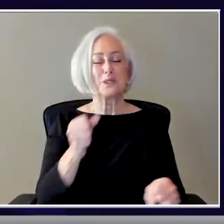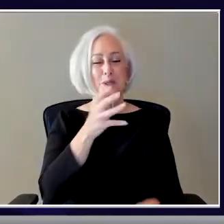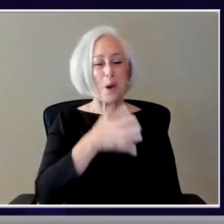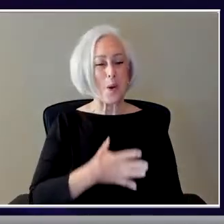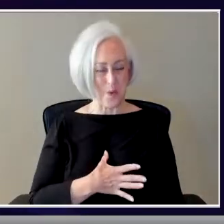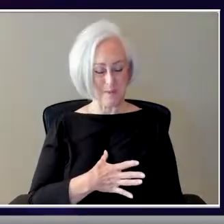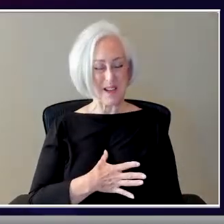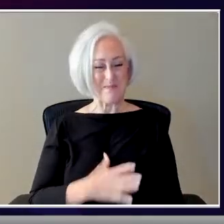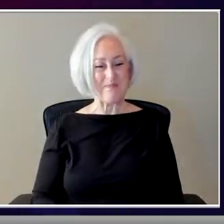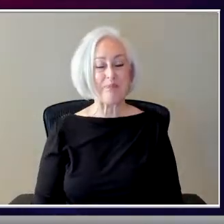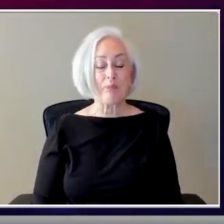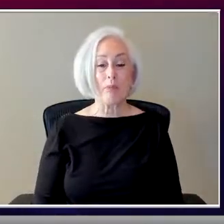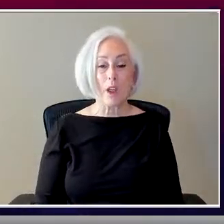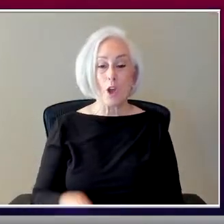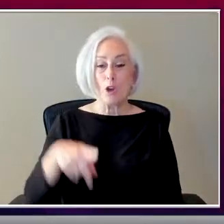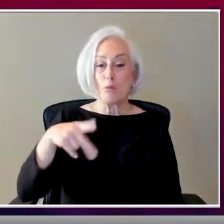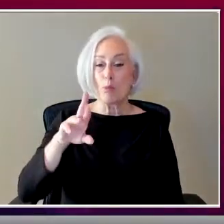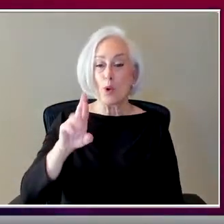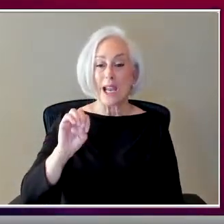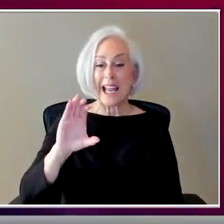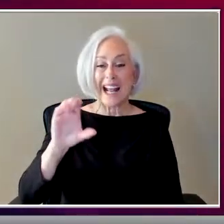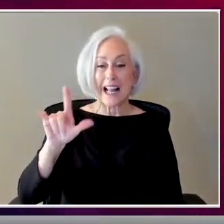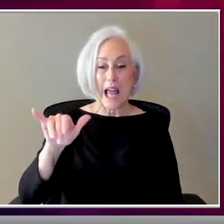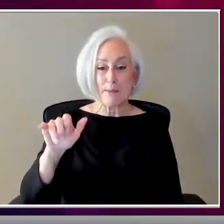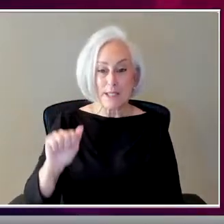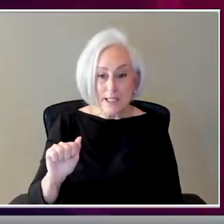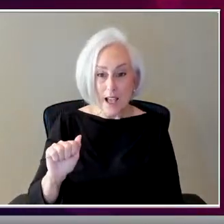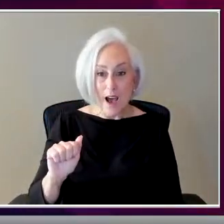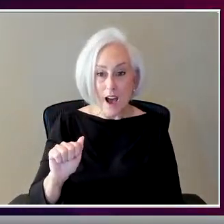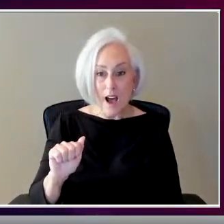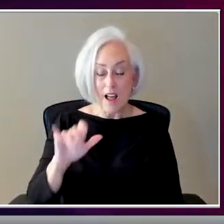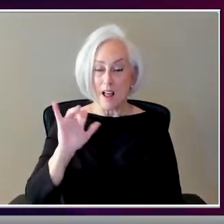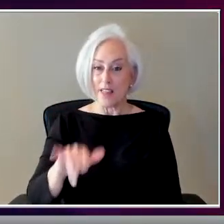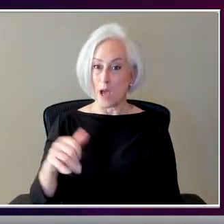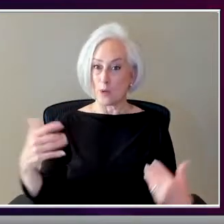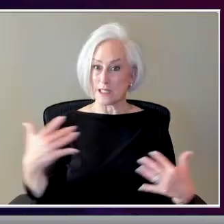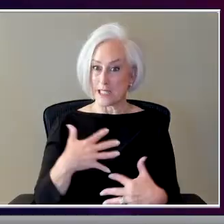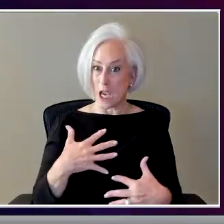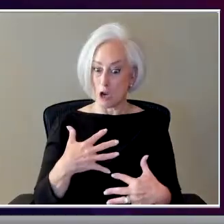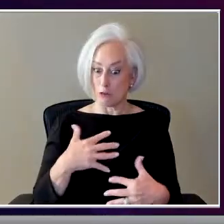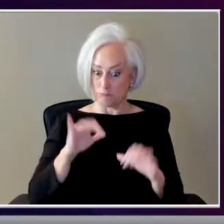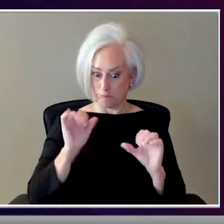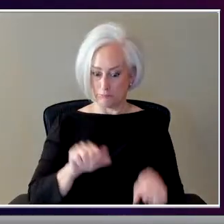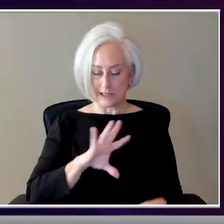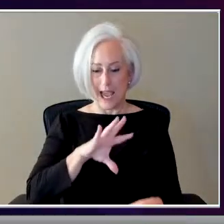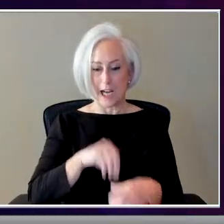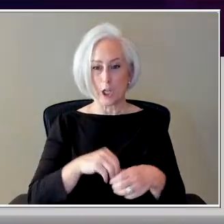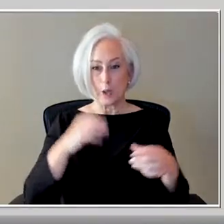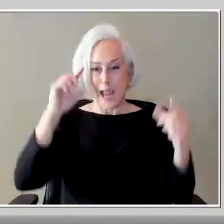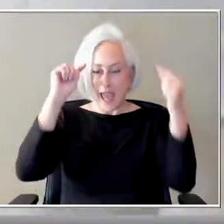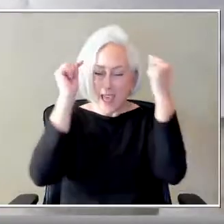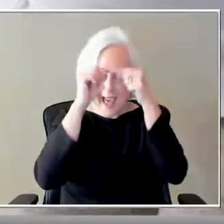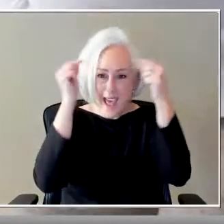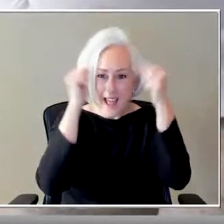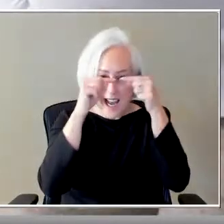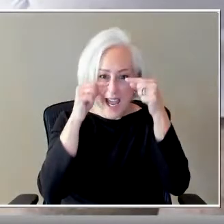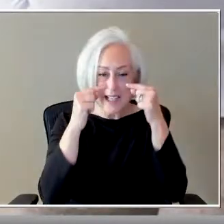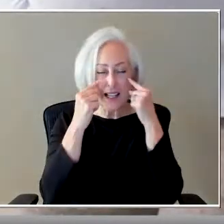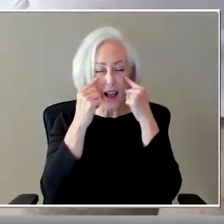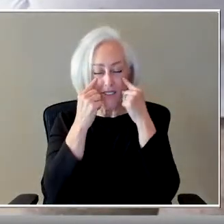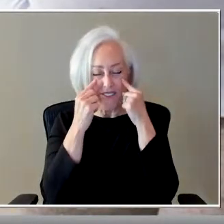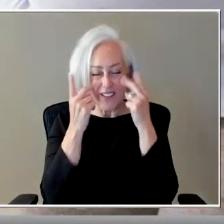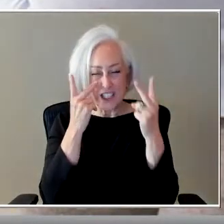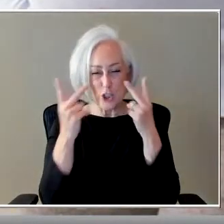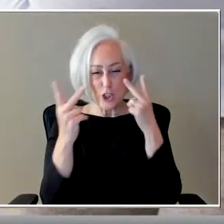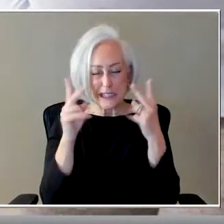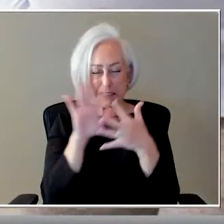preeclampsia. You went through something really scary, and the symptoms can include headaches, vision changes, swelling of the hands, feet, face, or eyes,